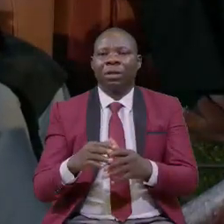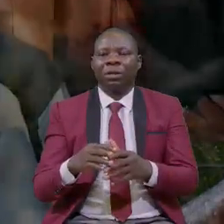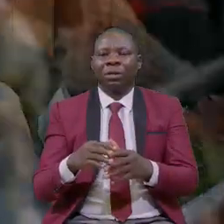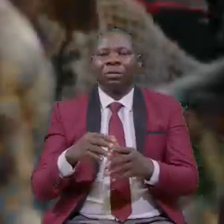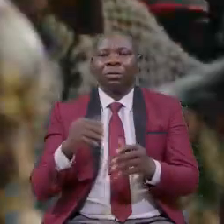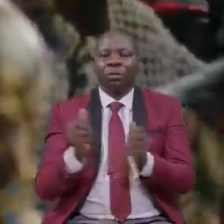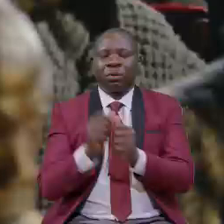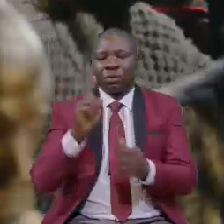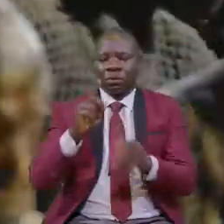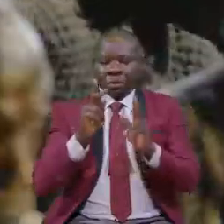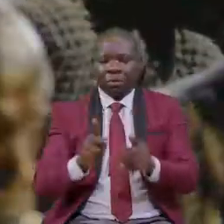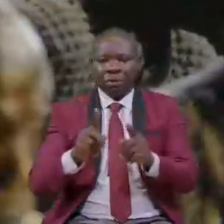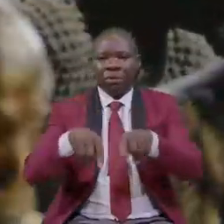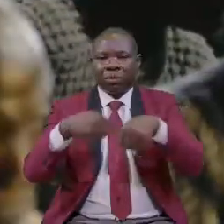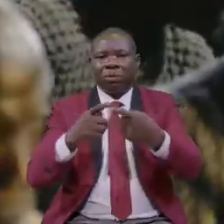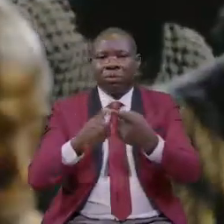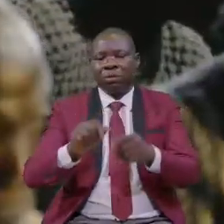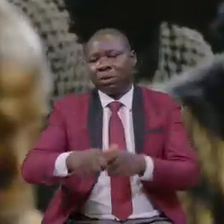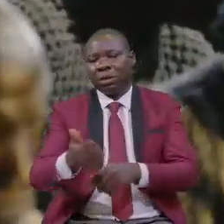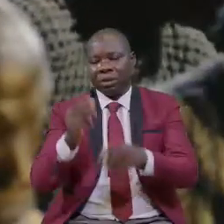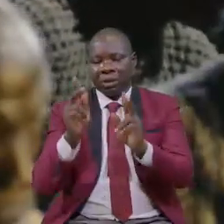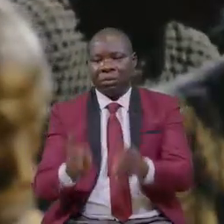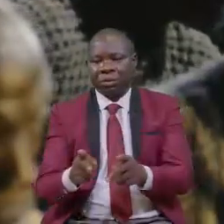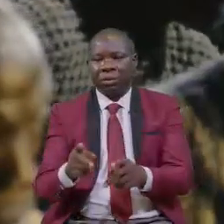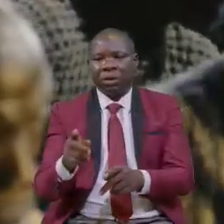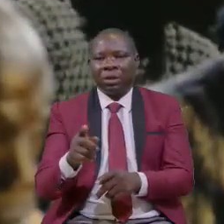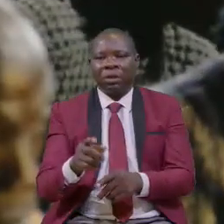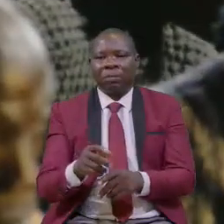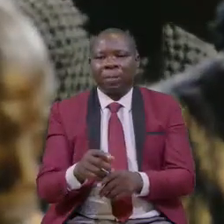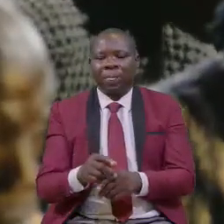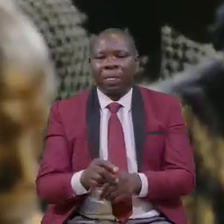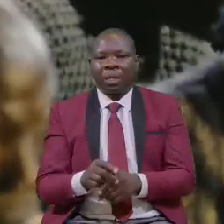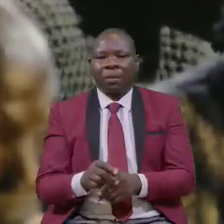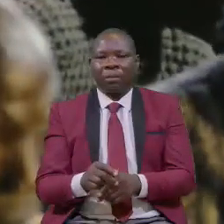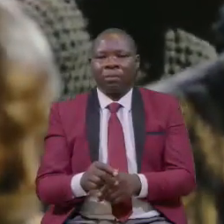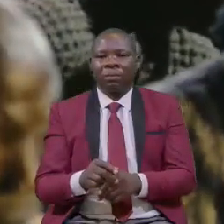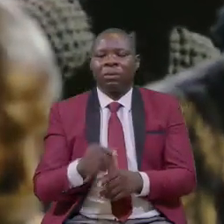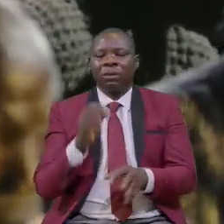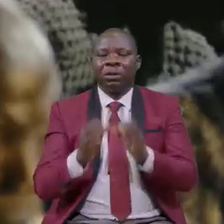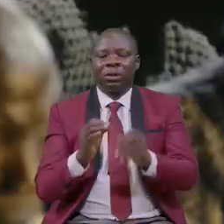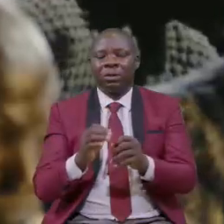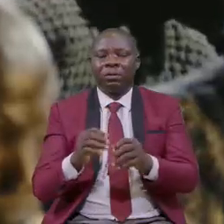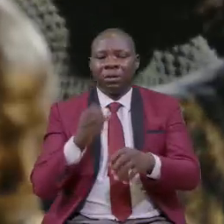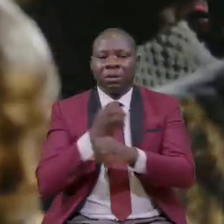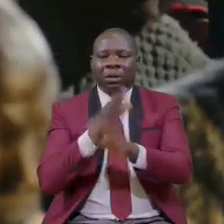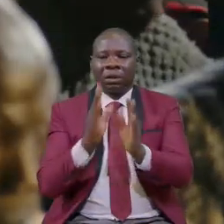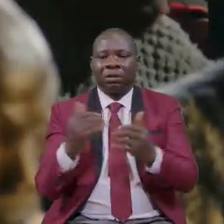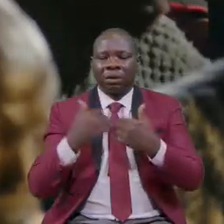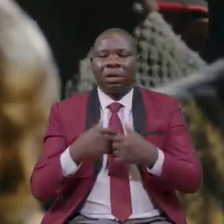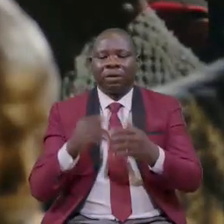one. You are there and no counselor had reached you, please. Just shoot up your